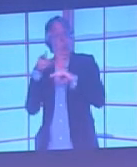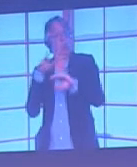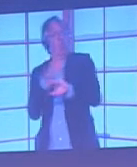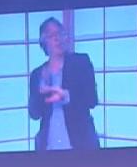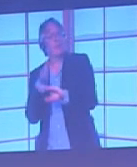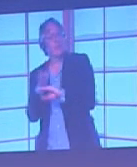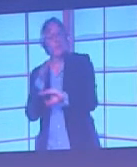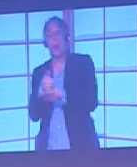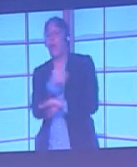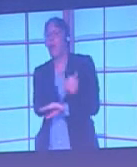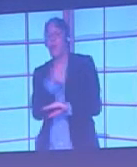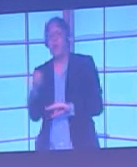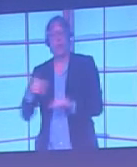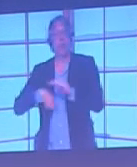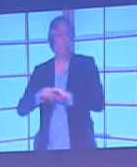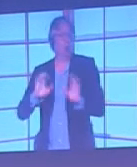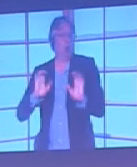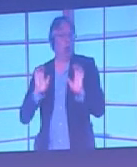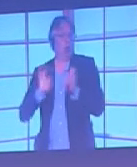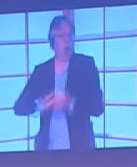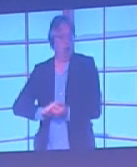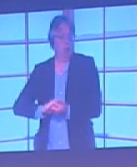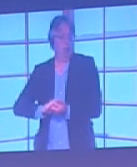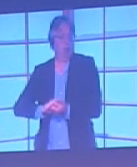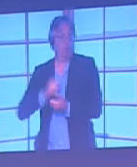I would like to pay tribute to UEFA.